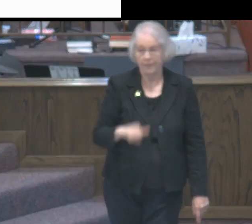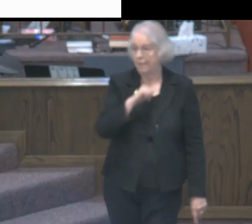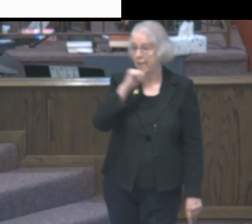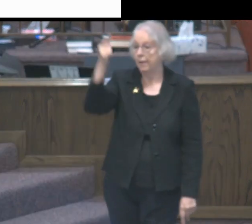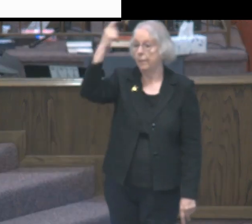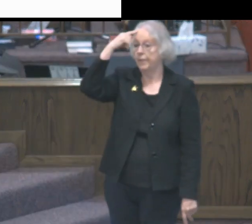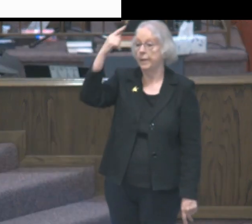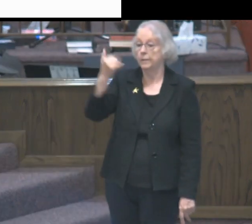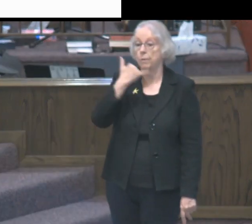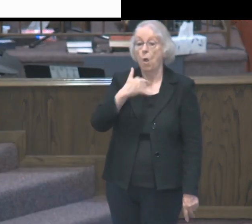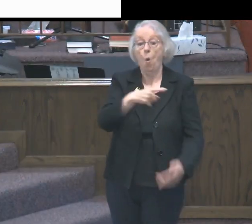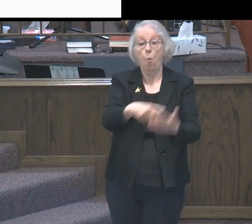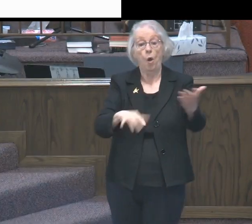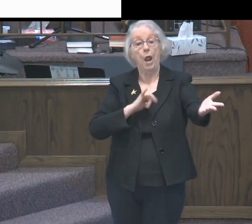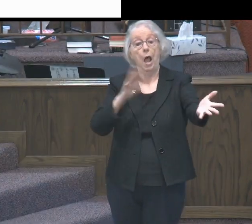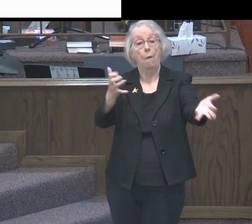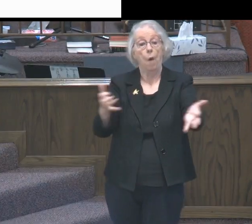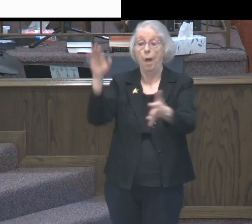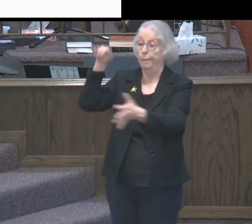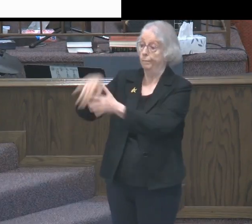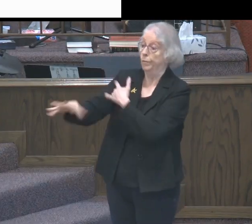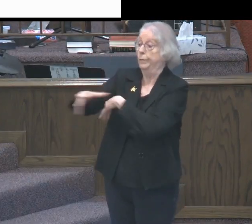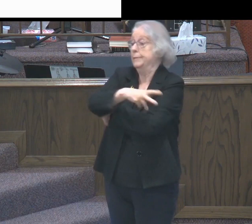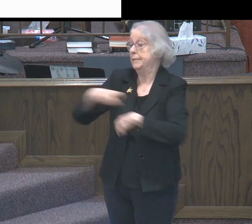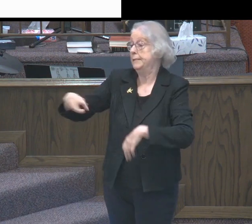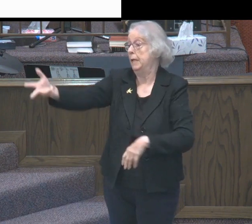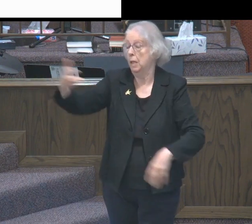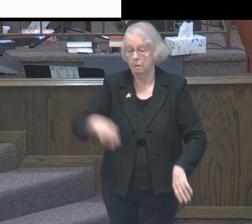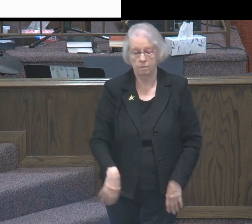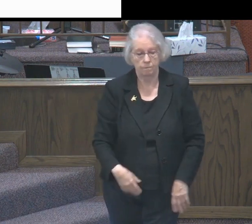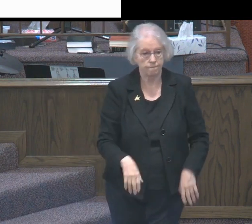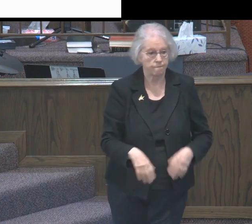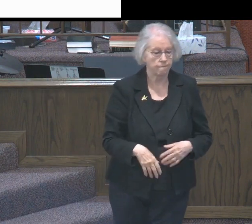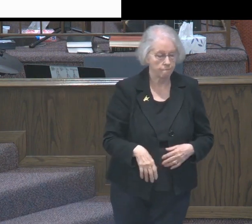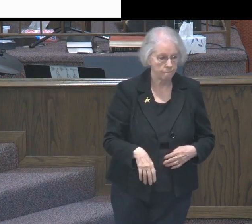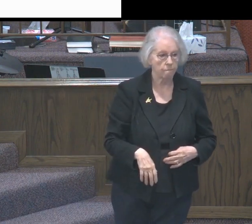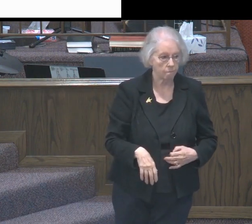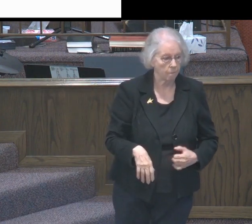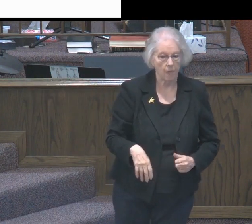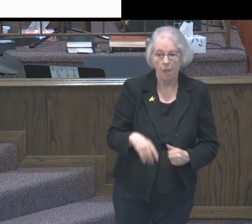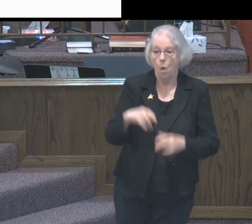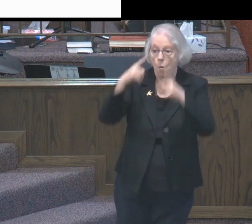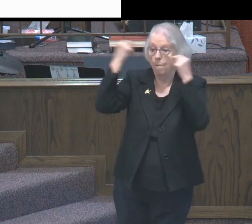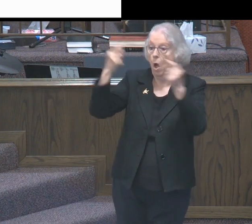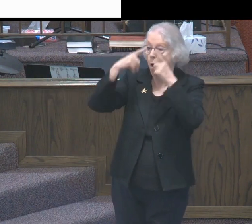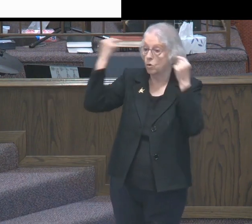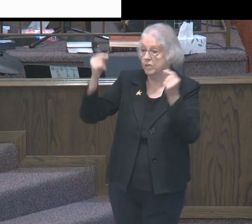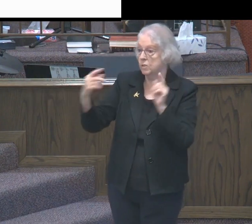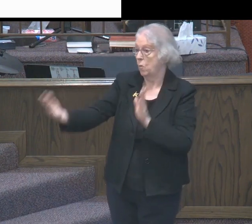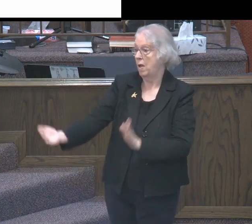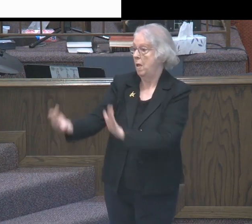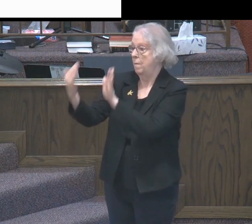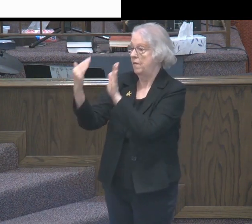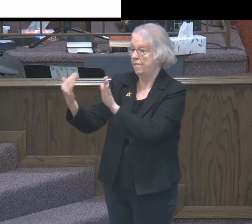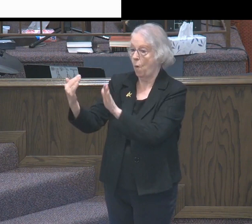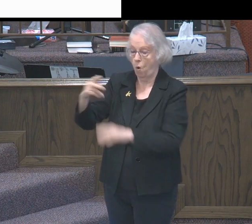Read 1 and 2 Kings. When all of the king after king after king after